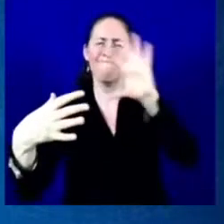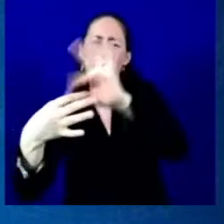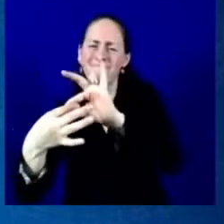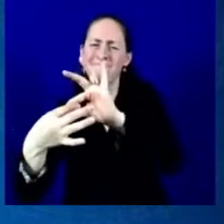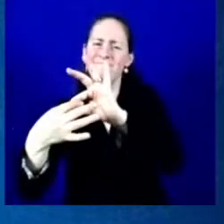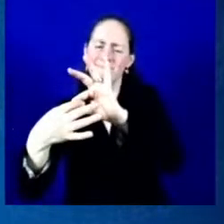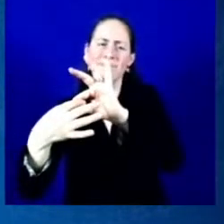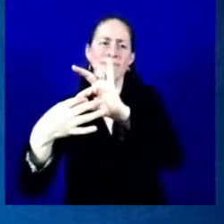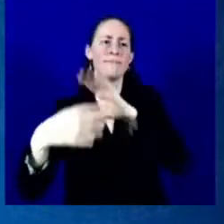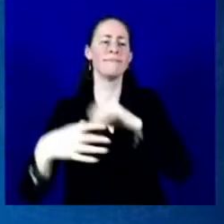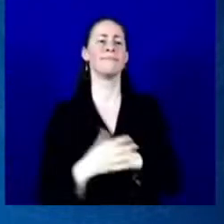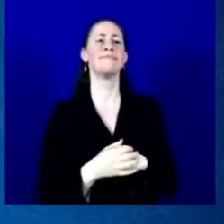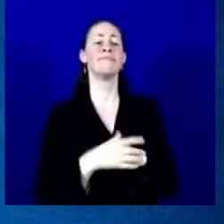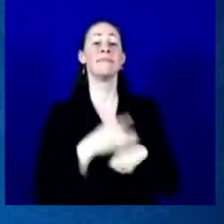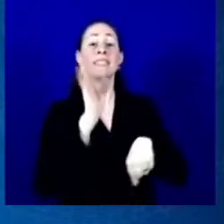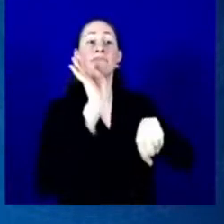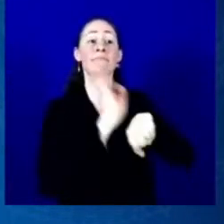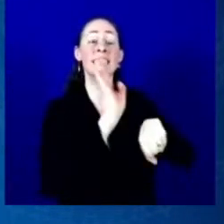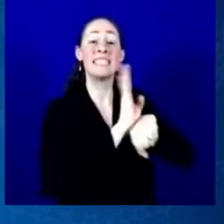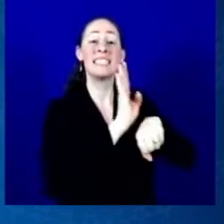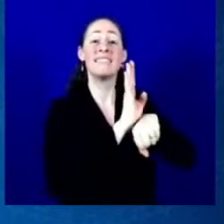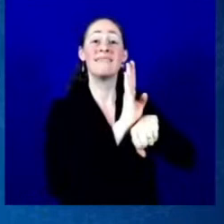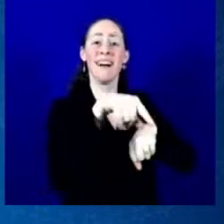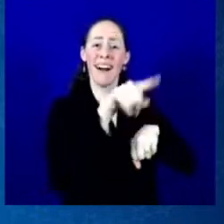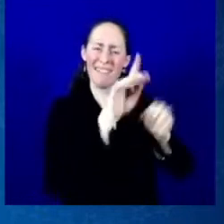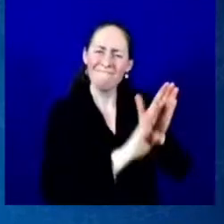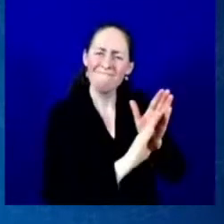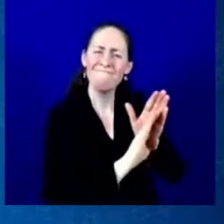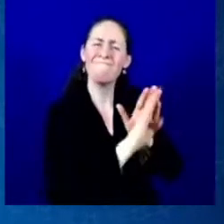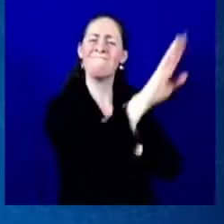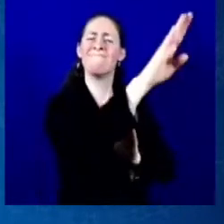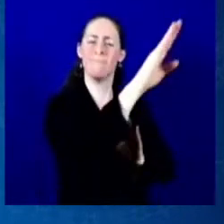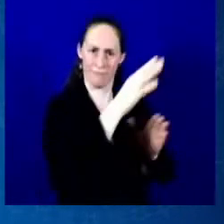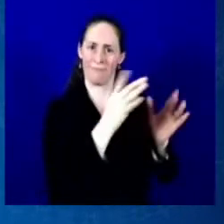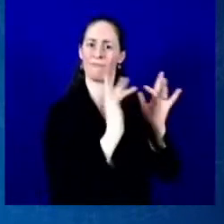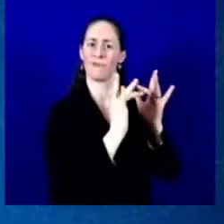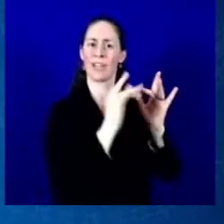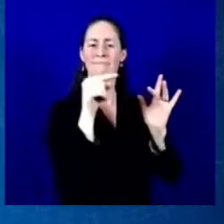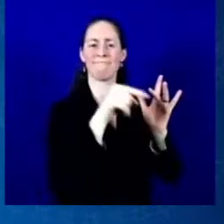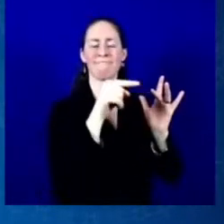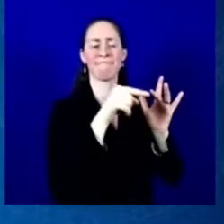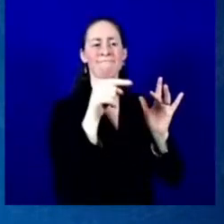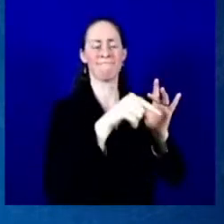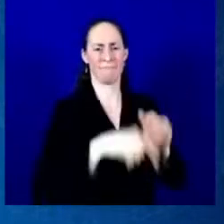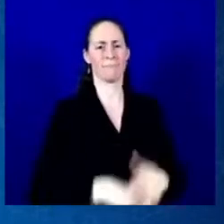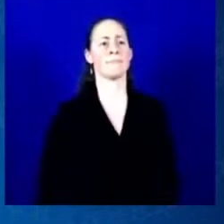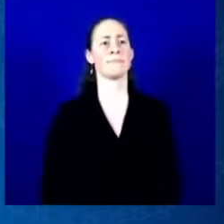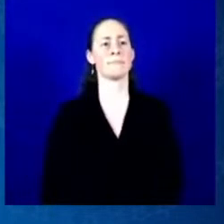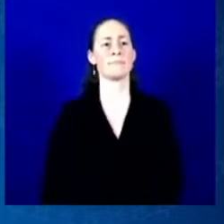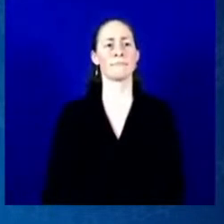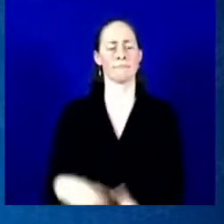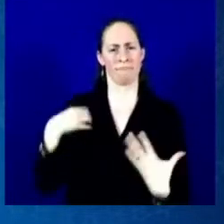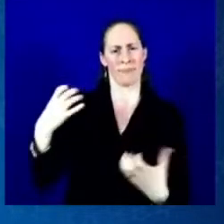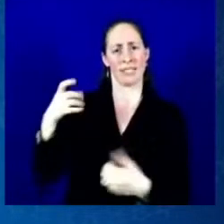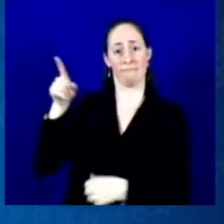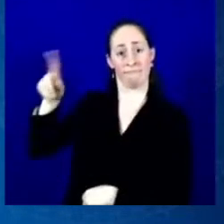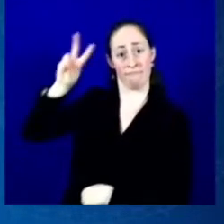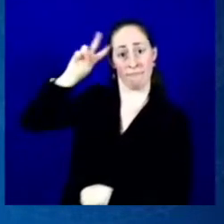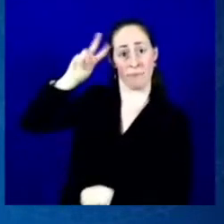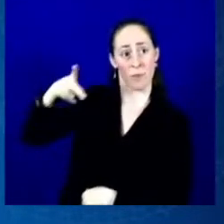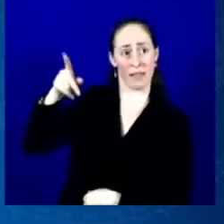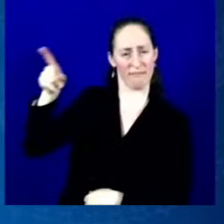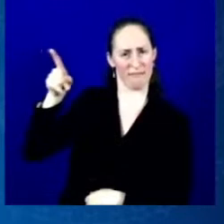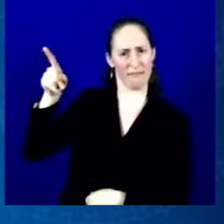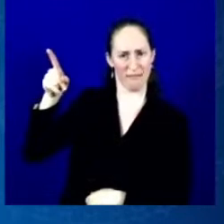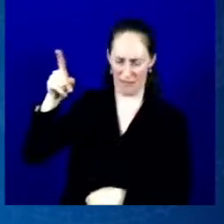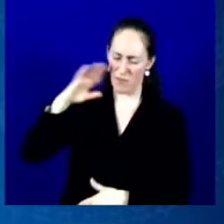economy. And I'm asking the Vice President to lead this effort, if she would, because I know it'll get